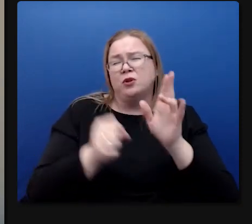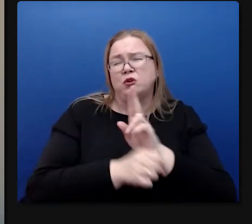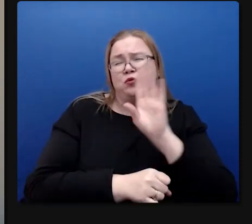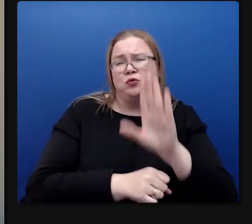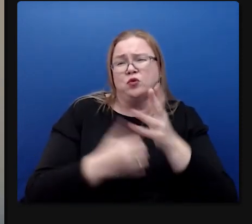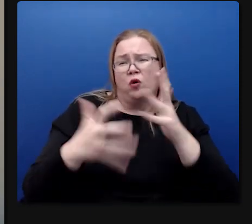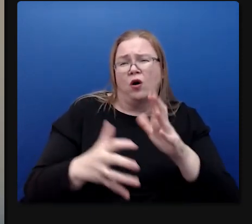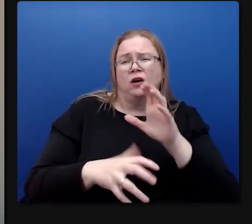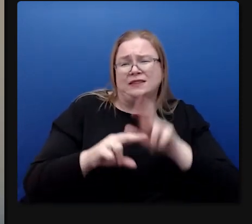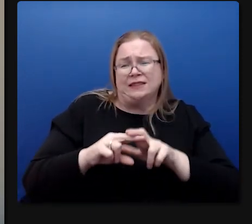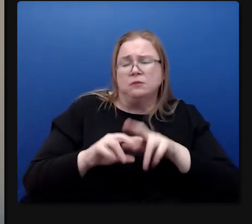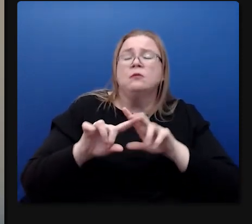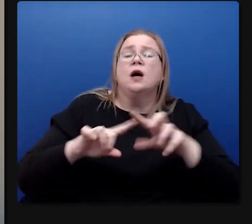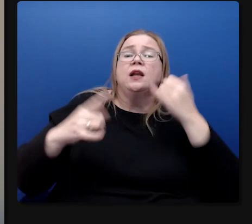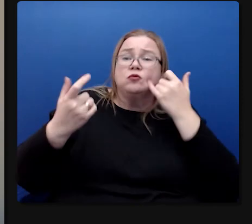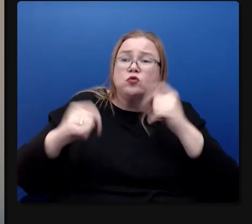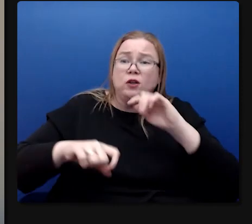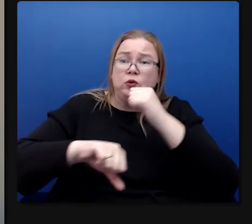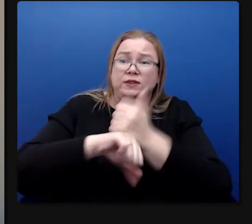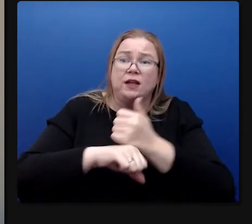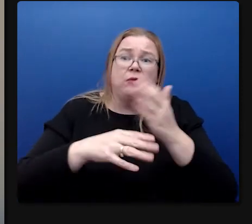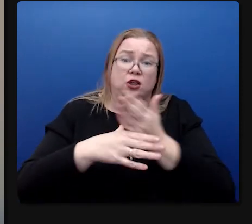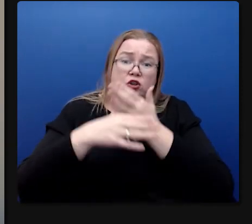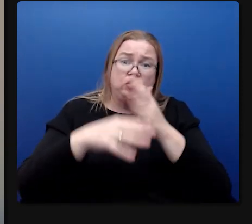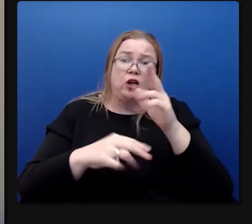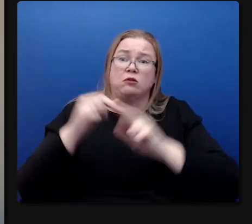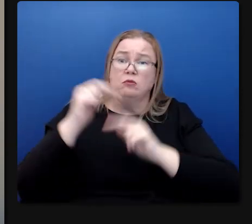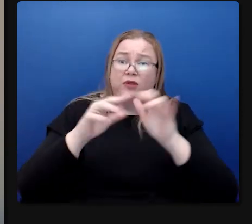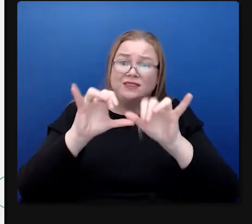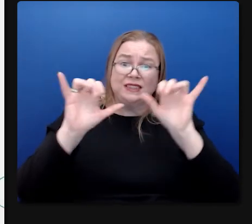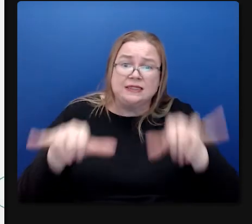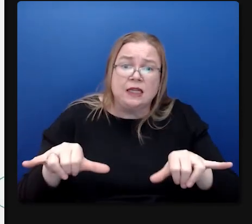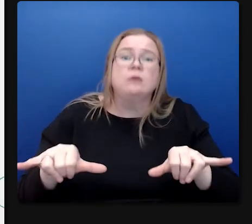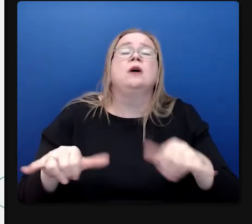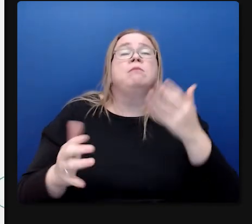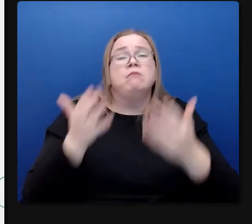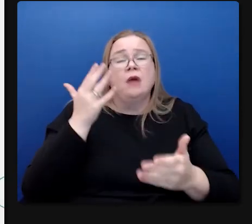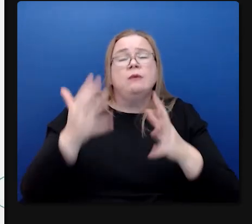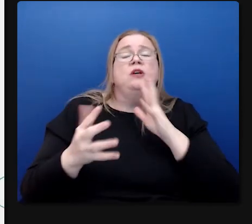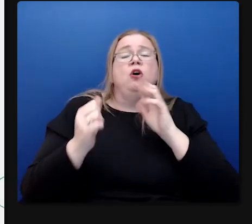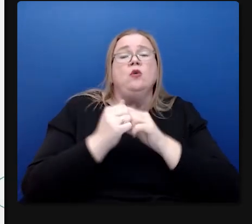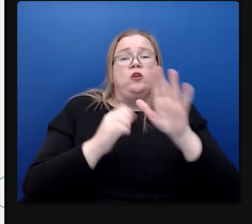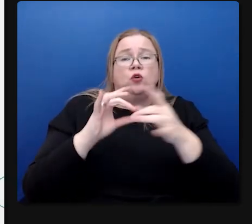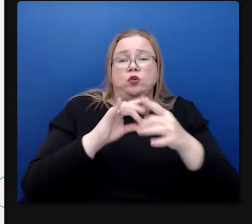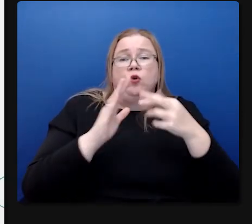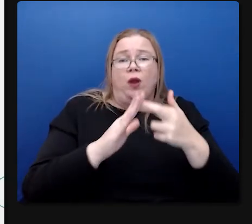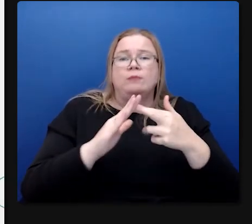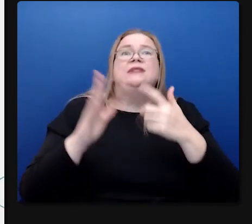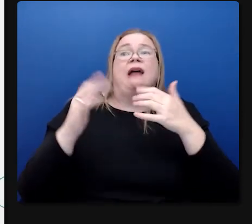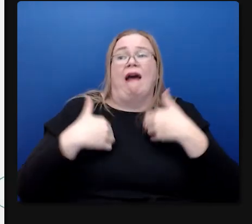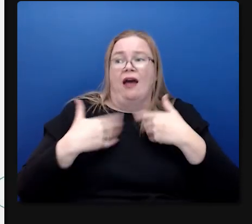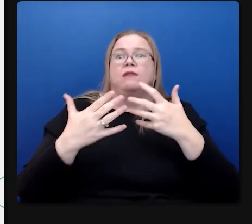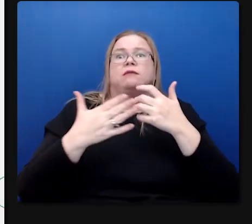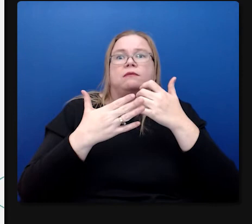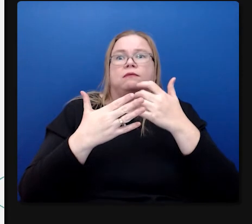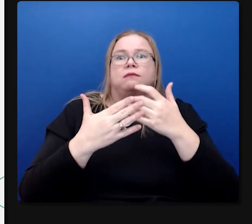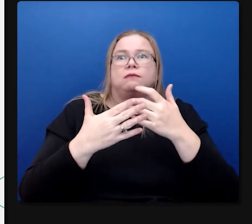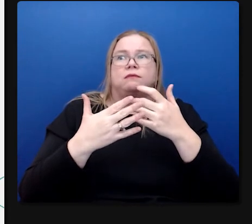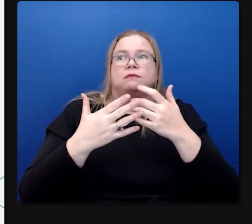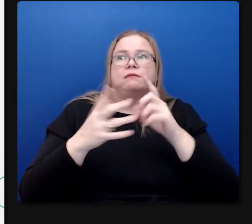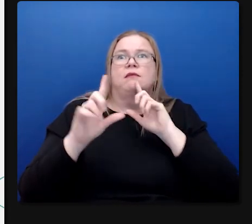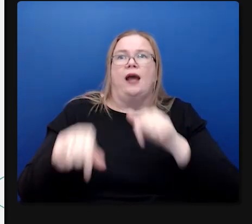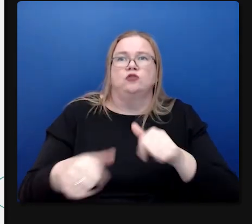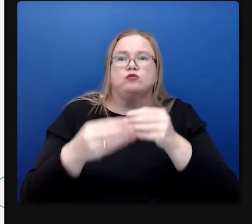probably use your existing seat. But if you're trying to set up a shared build system, you may want to talk to your Unity rep. They have solutions